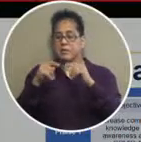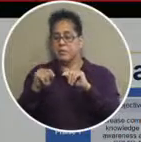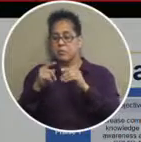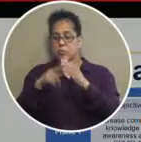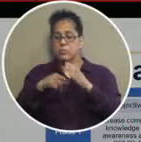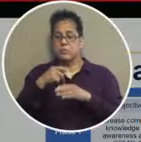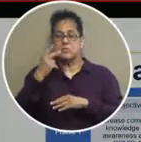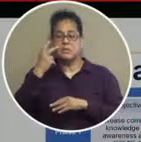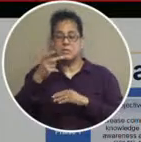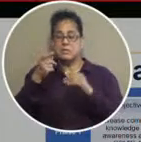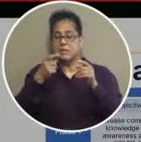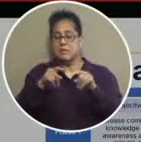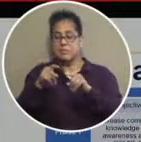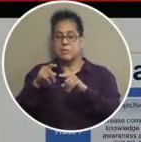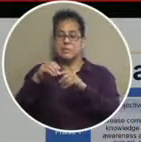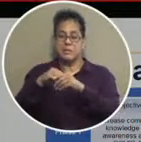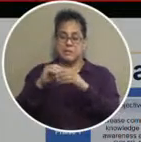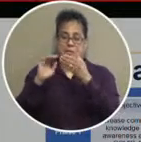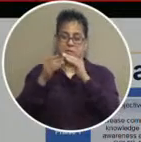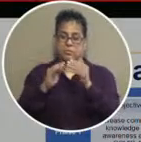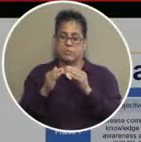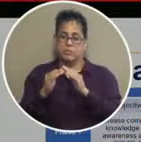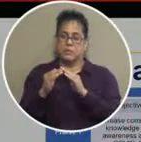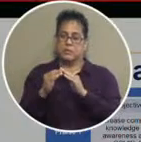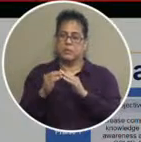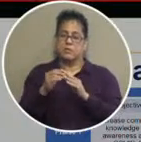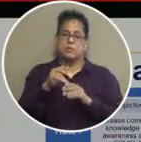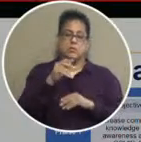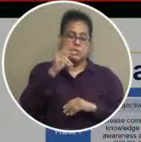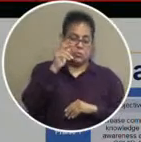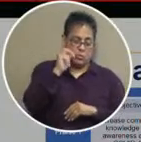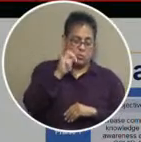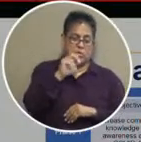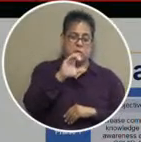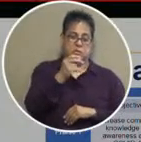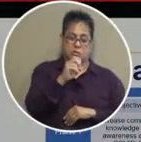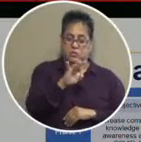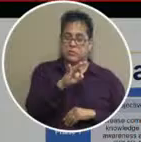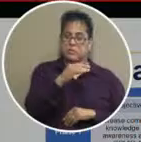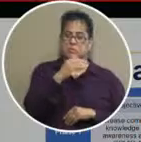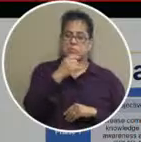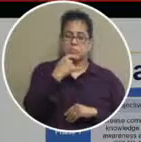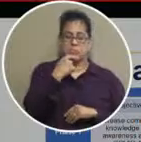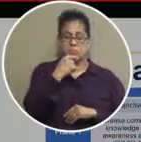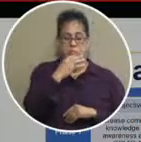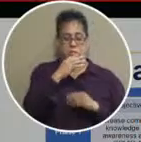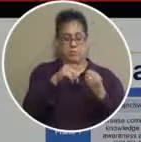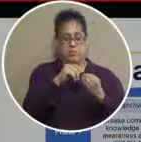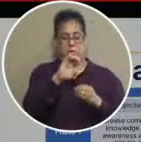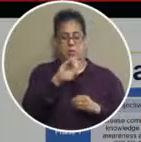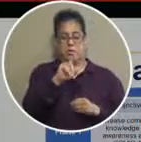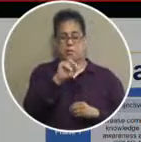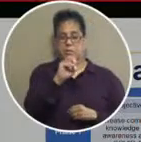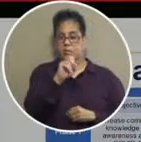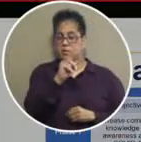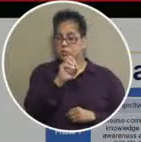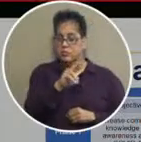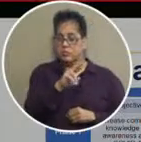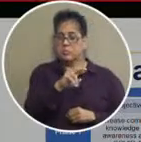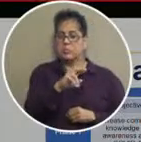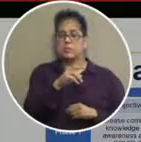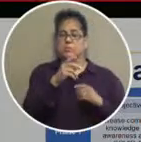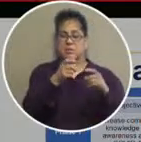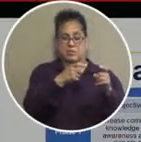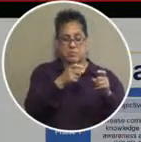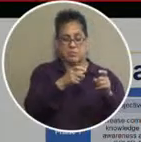we're seeing happening within the community. You heard Chief D'Agostino talk about cluster management and the work that we're doing around nursing